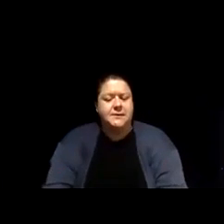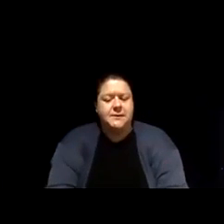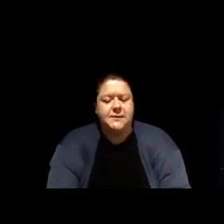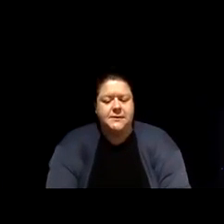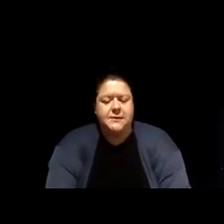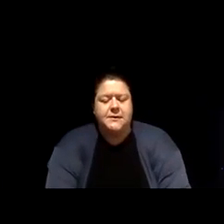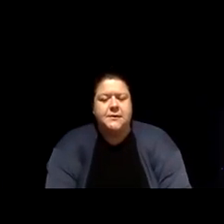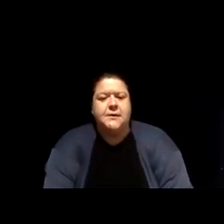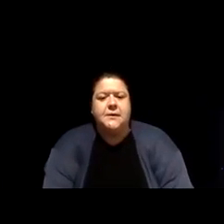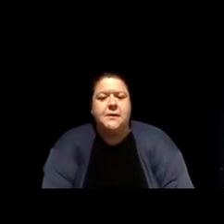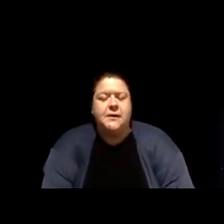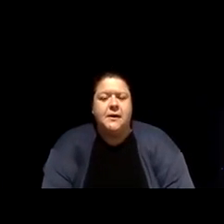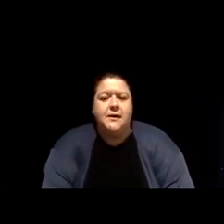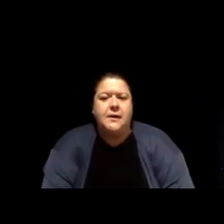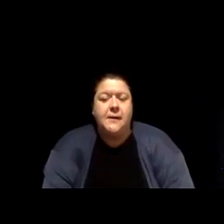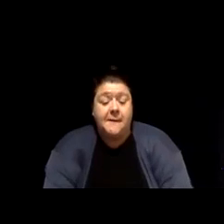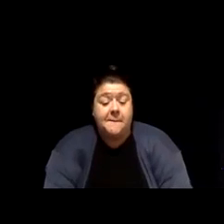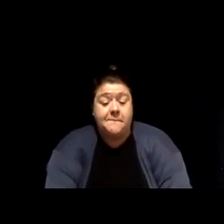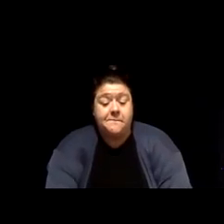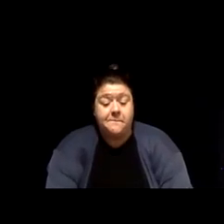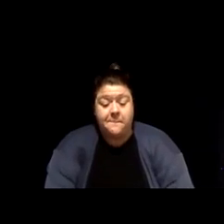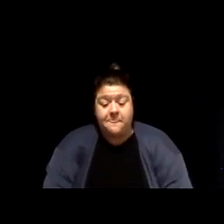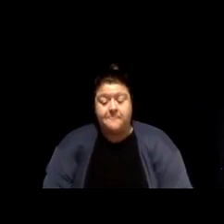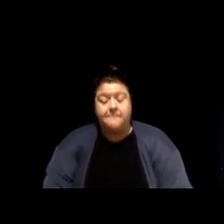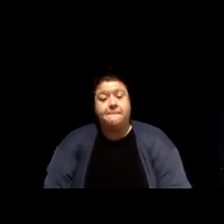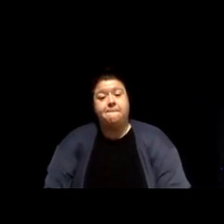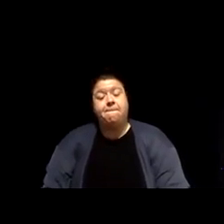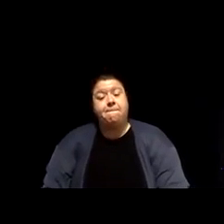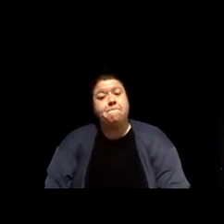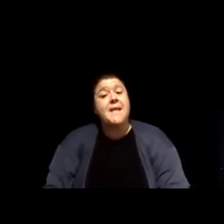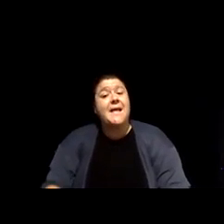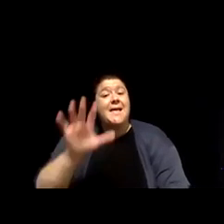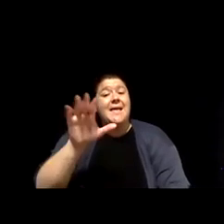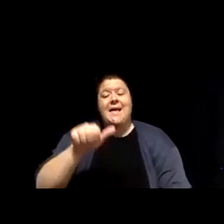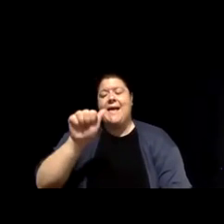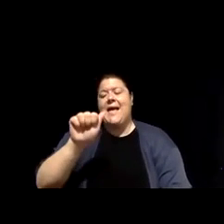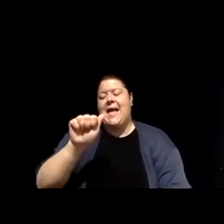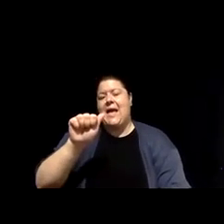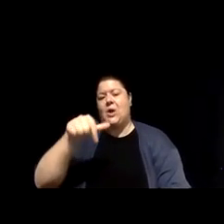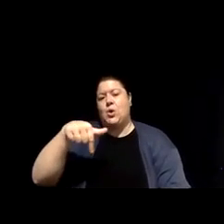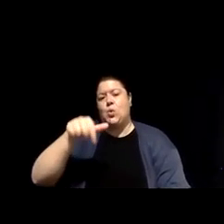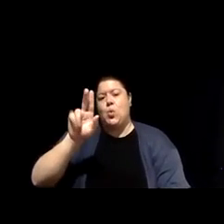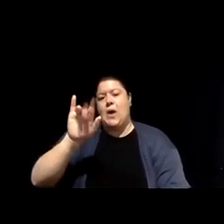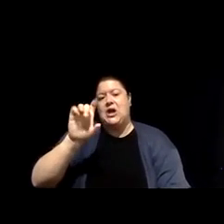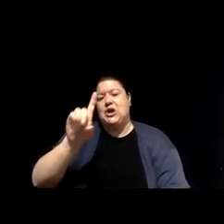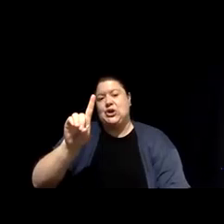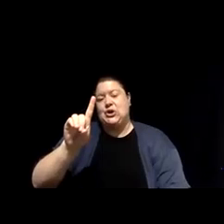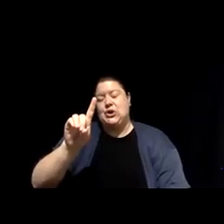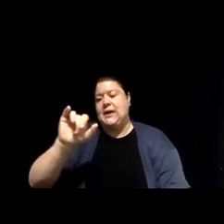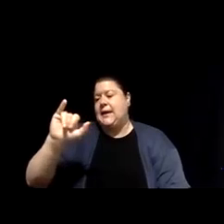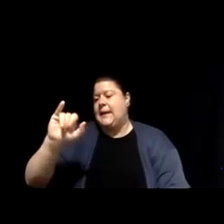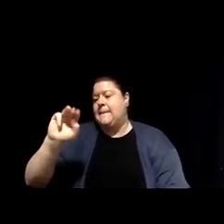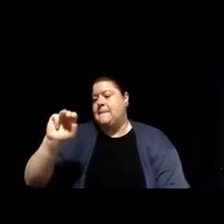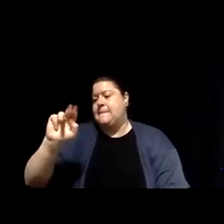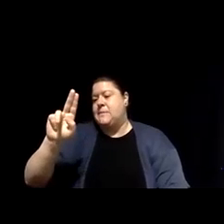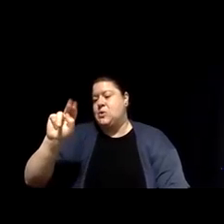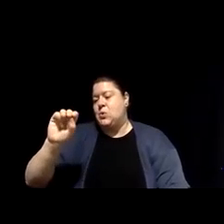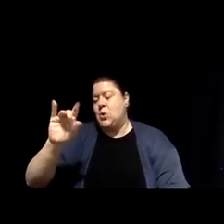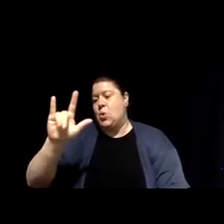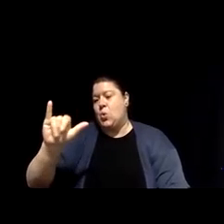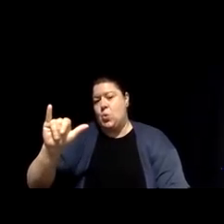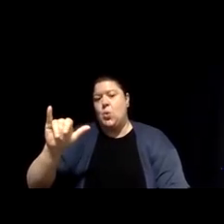acquired immunodeficiency syndrome is the technical name for it, and it spreads through the entire